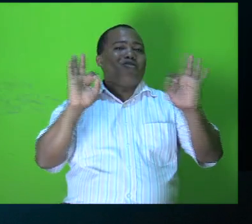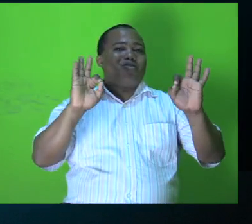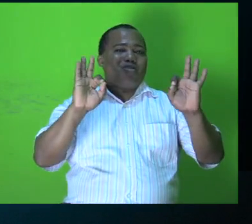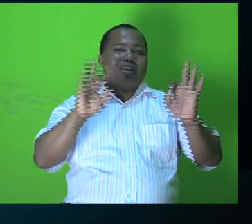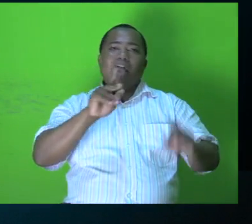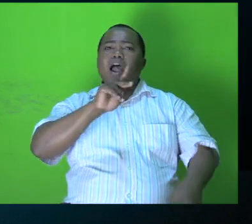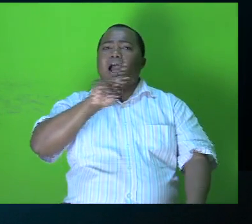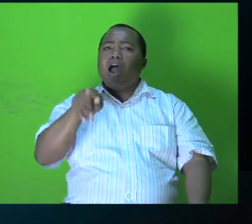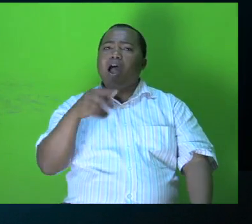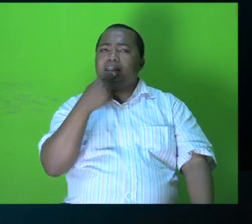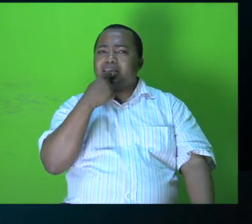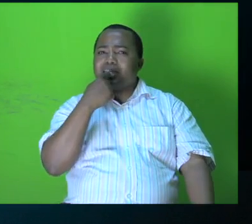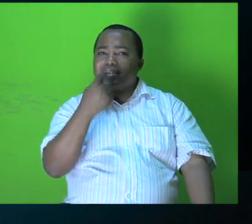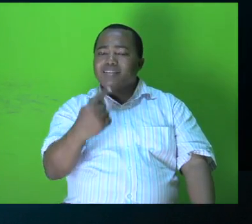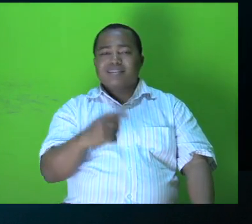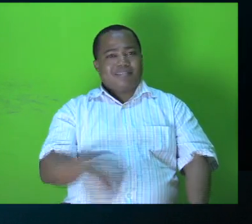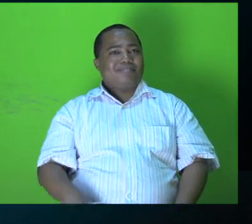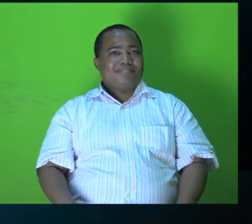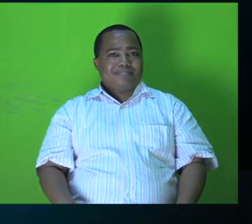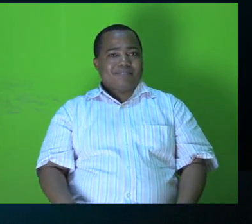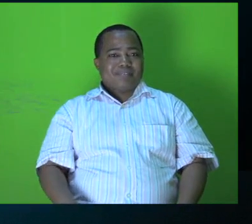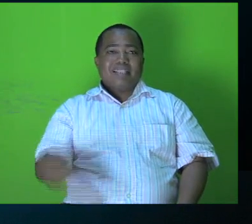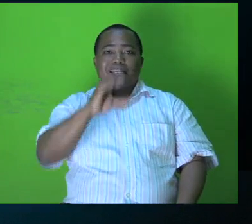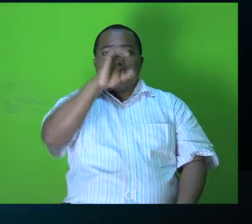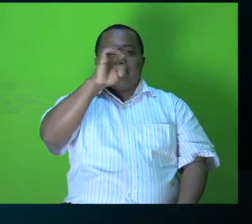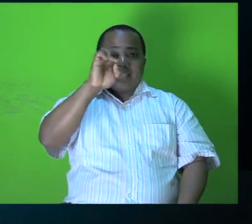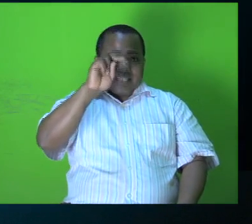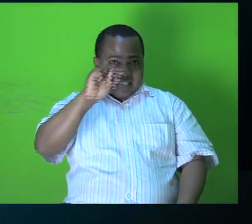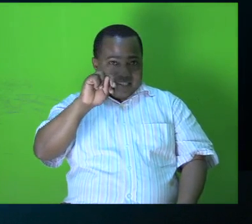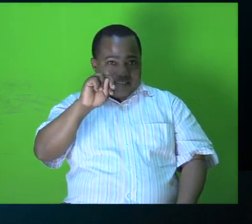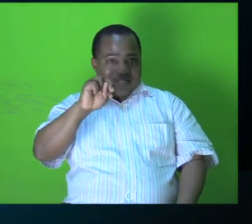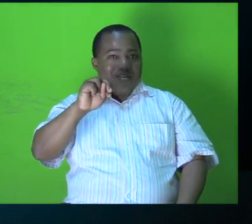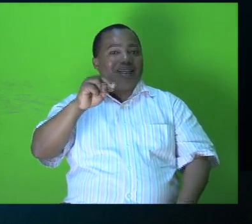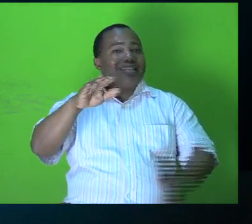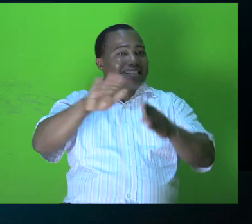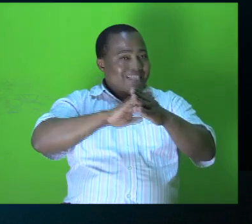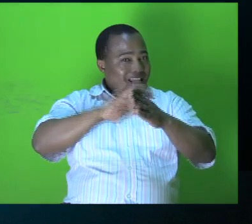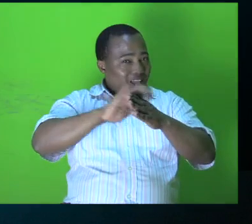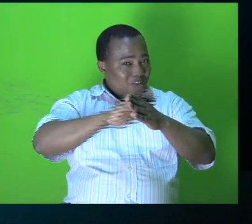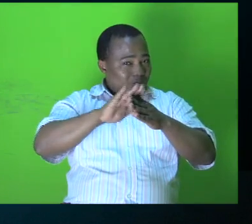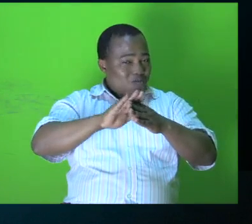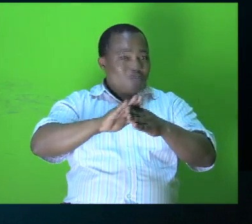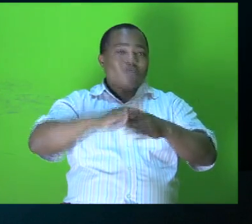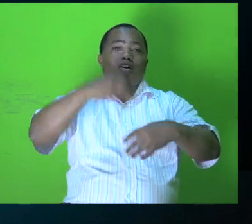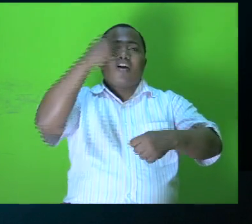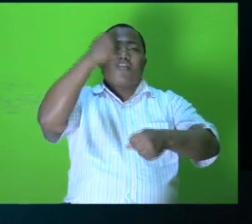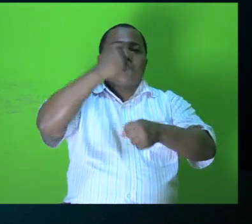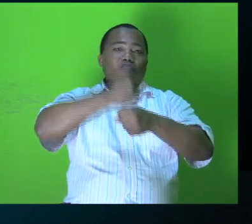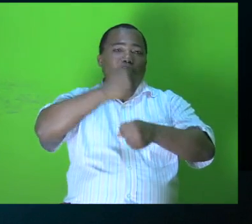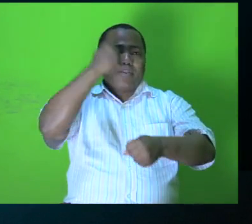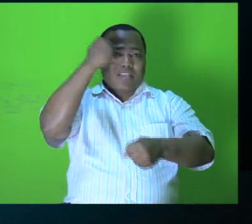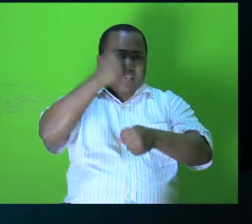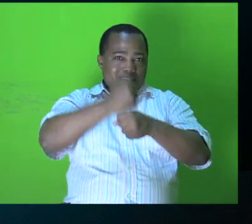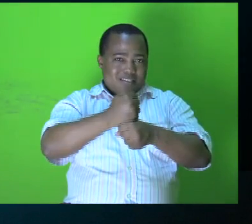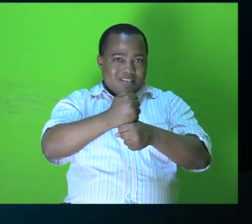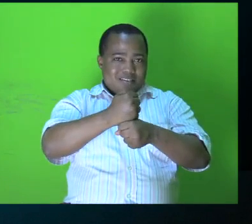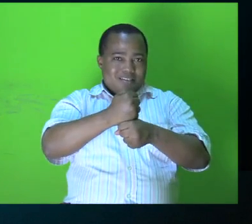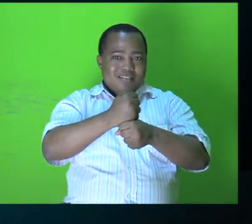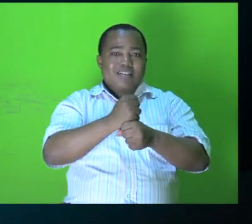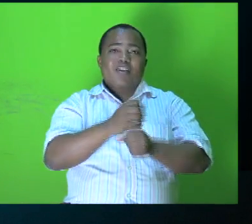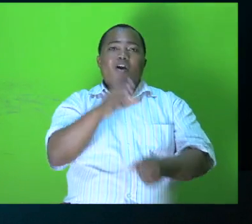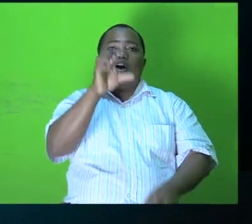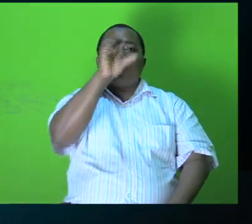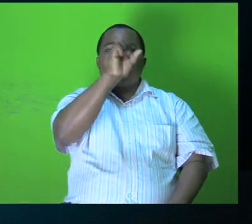Khalid said, the centriole deals with the formation of